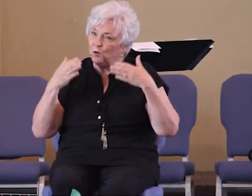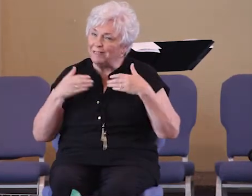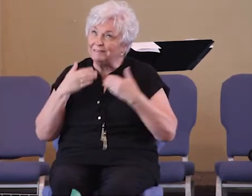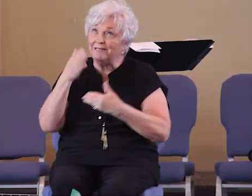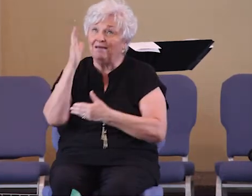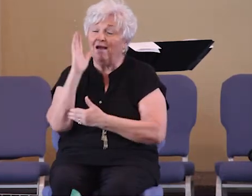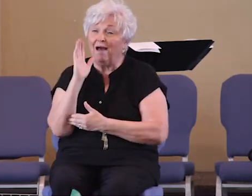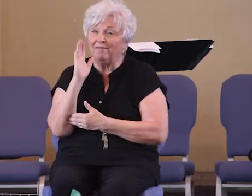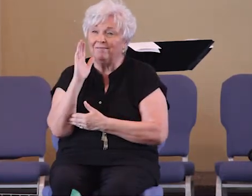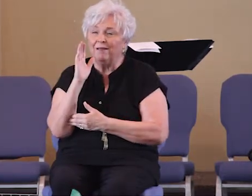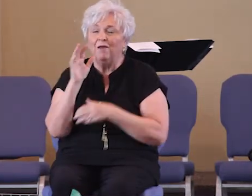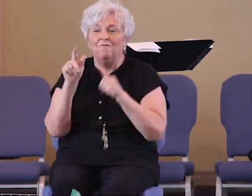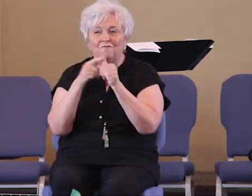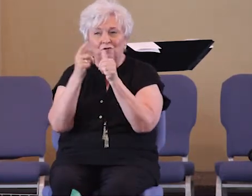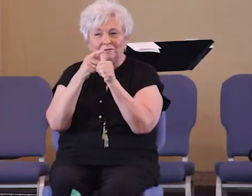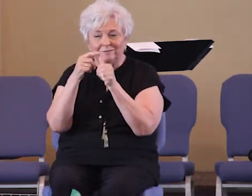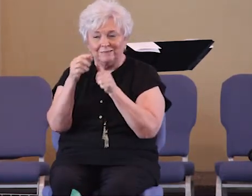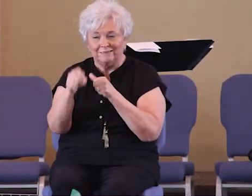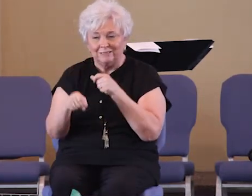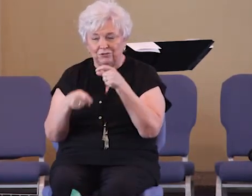that.